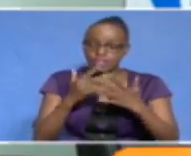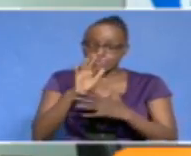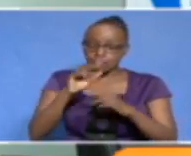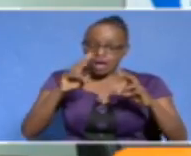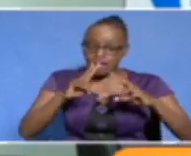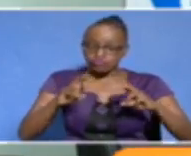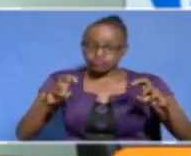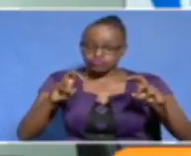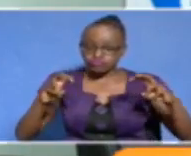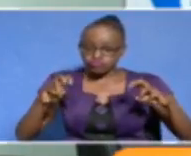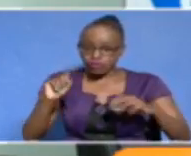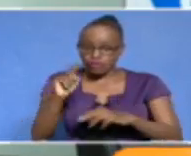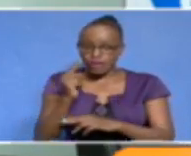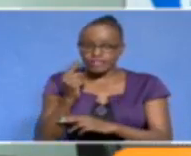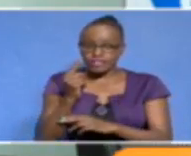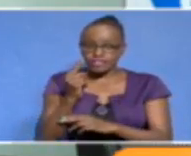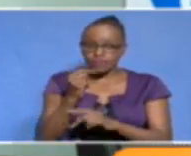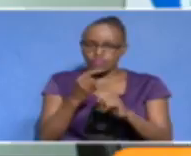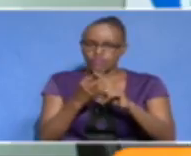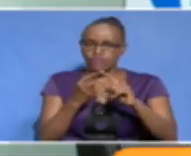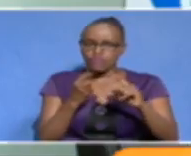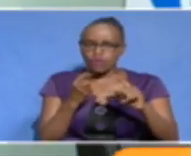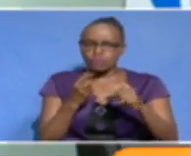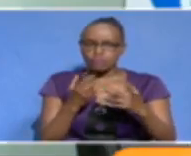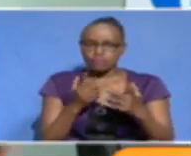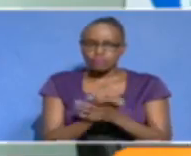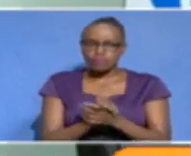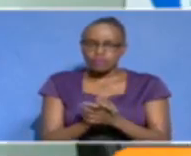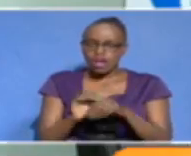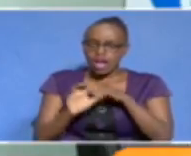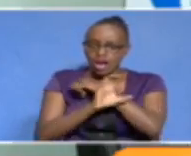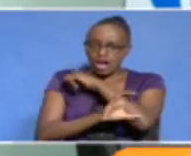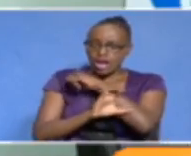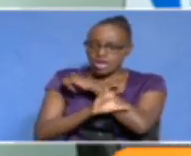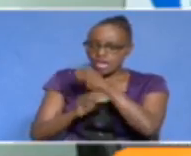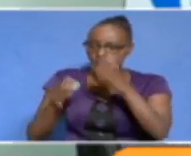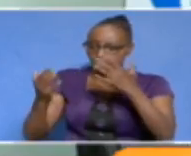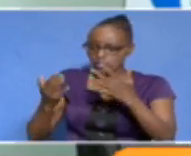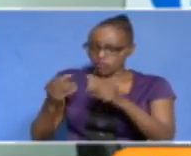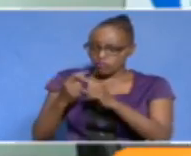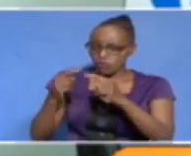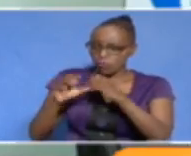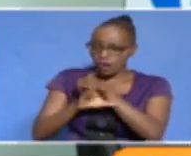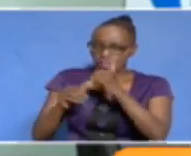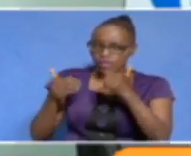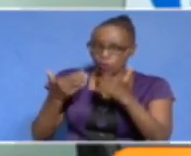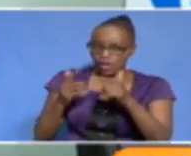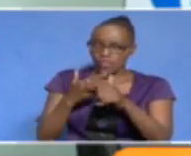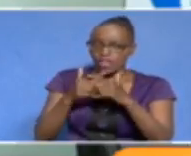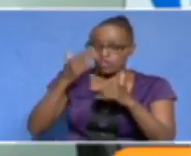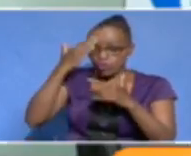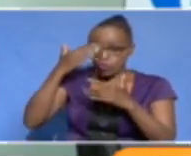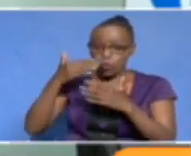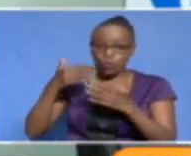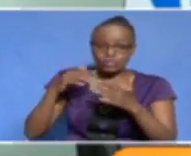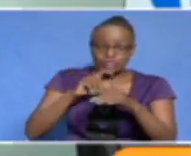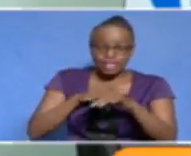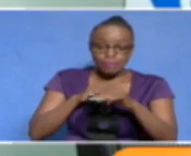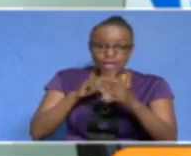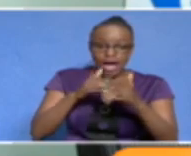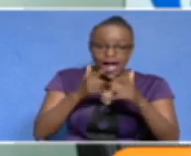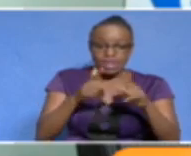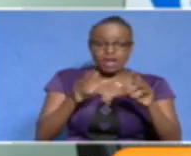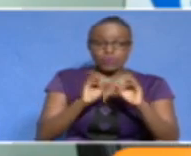inspected from the country of origin. No destination inspection will be